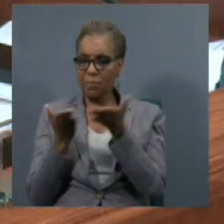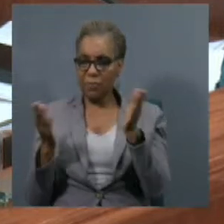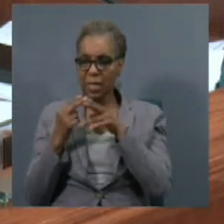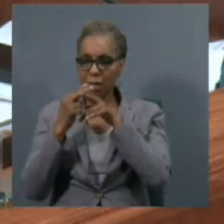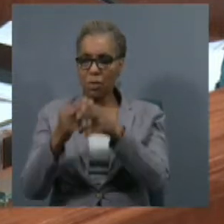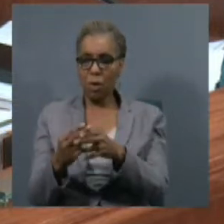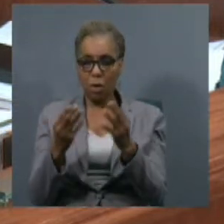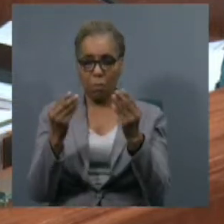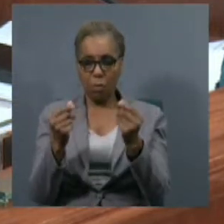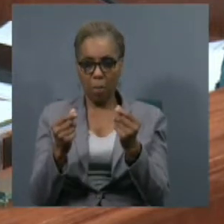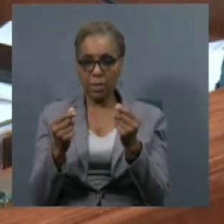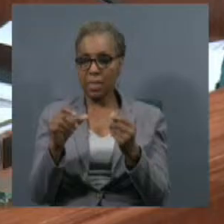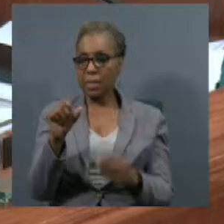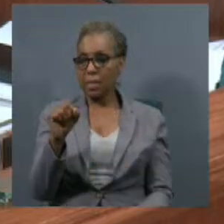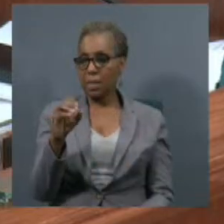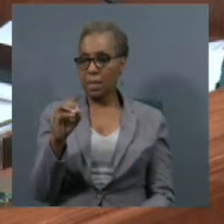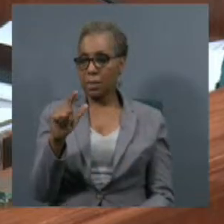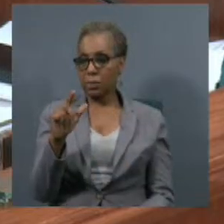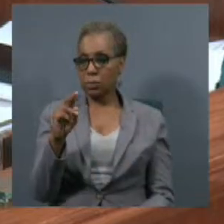Property Solution Plan,